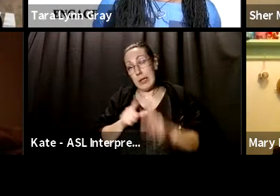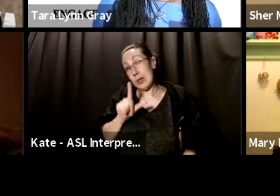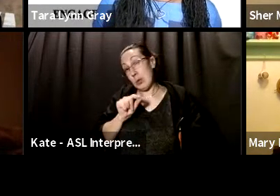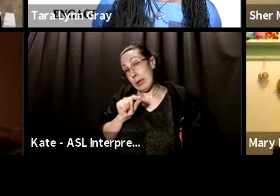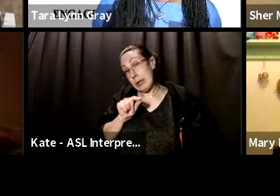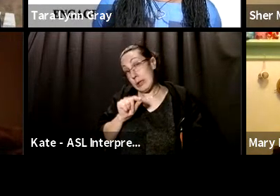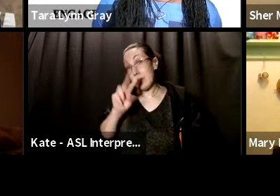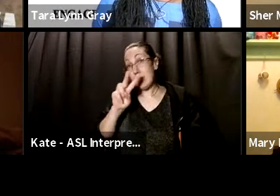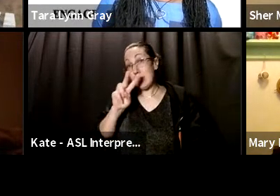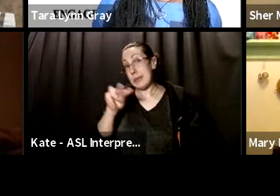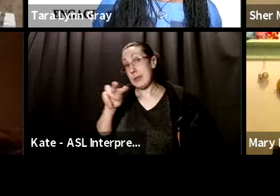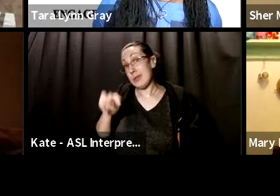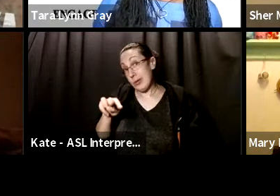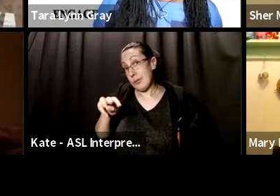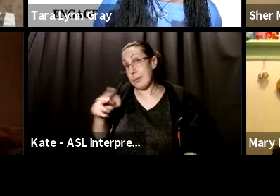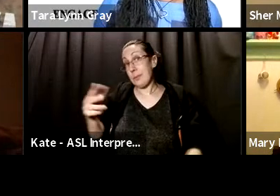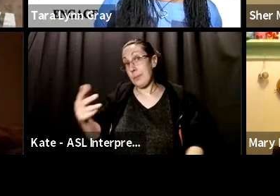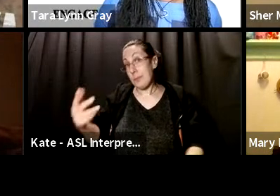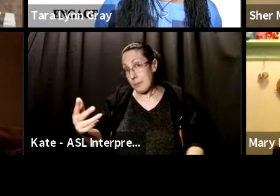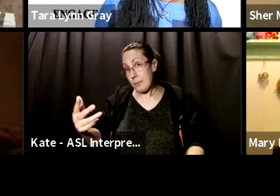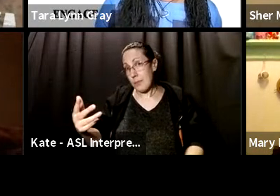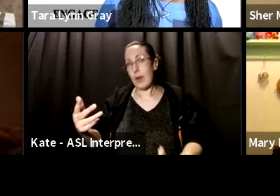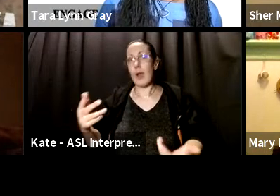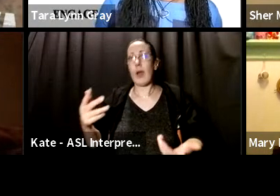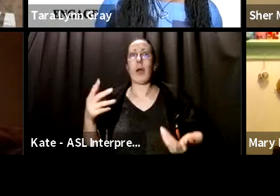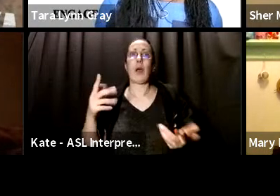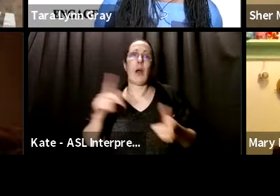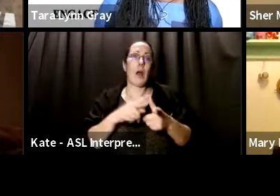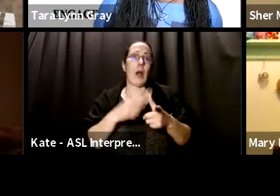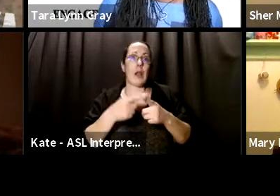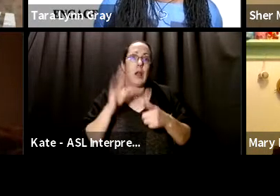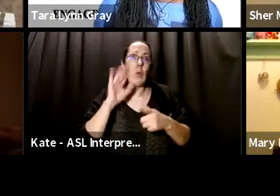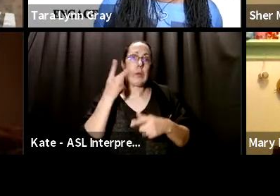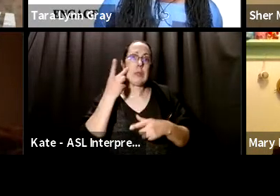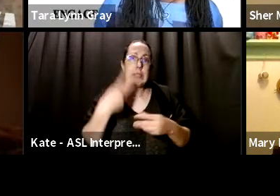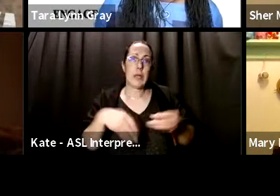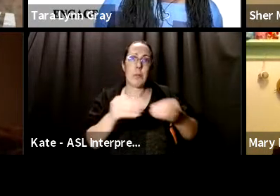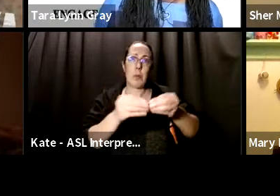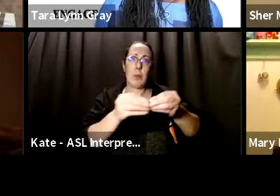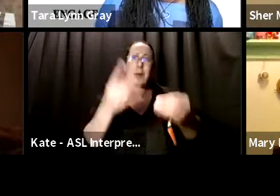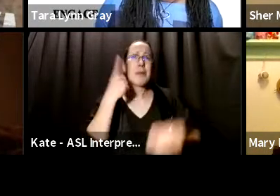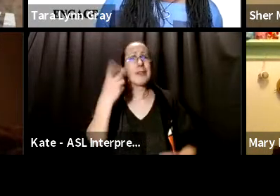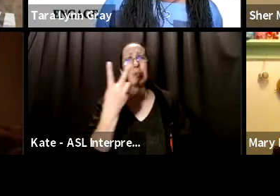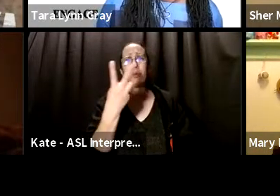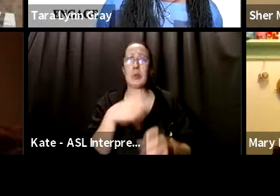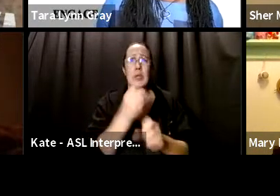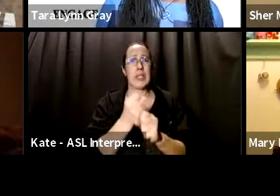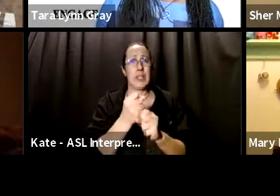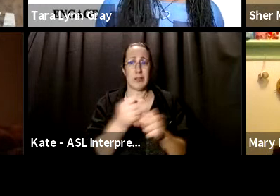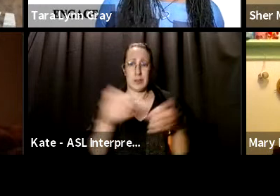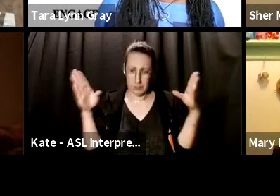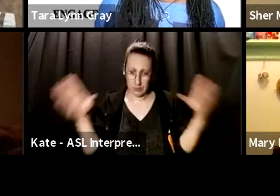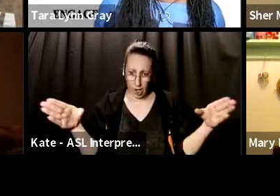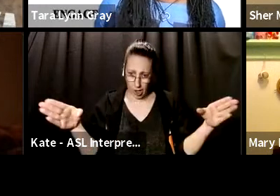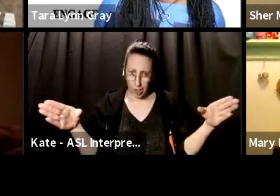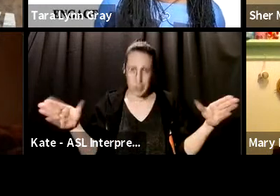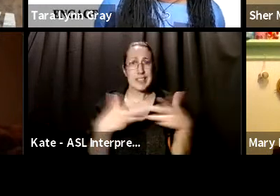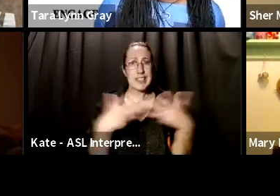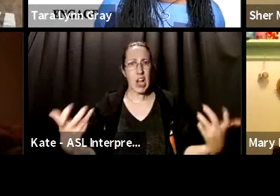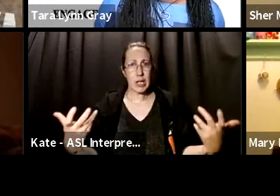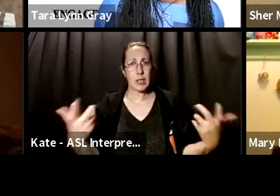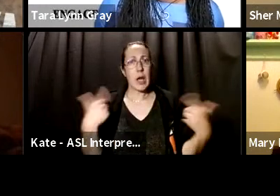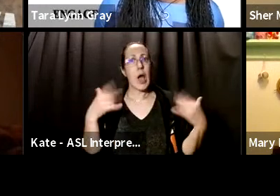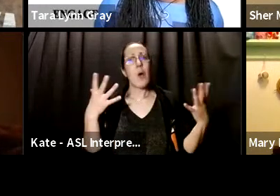2022, perhaps, and it's going to build up, you know, because 2 years is a long time frame. So I'm just hoping for a little